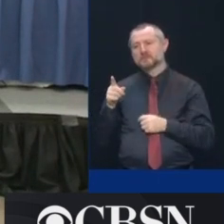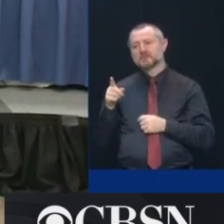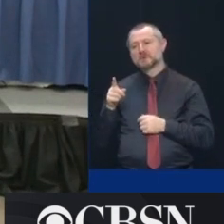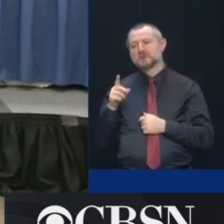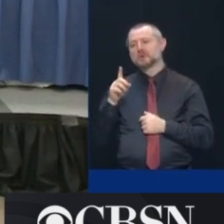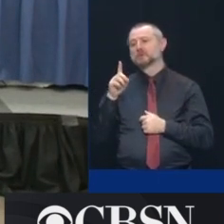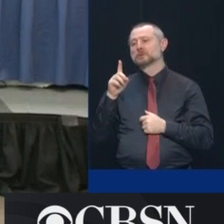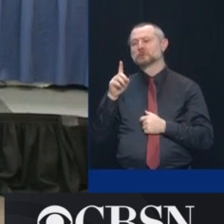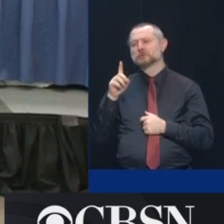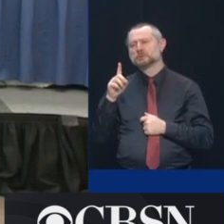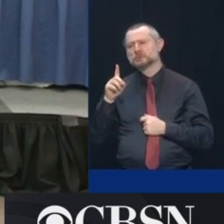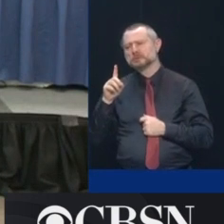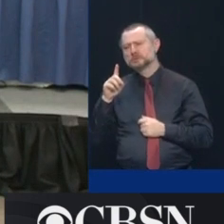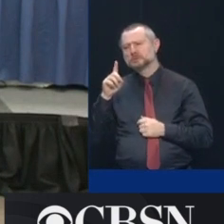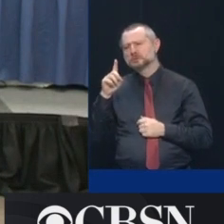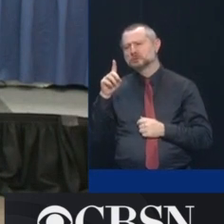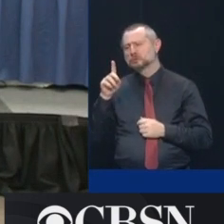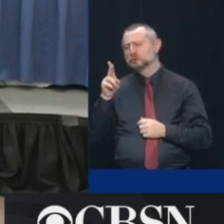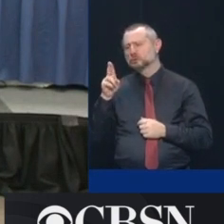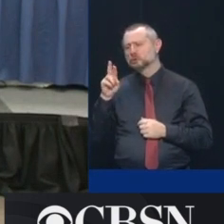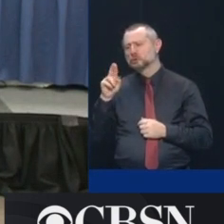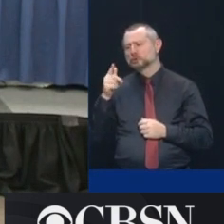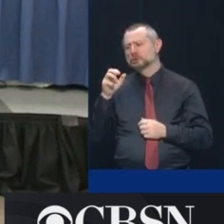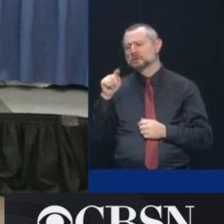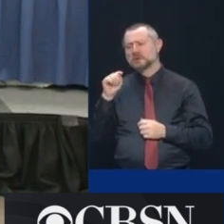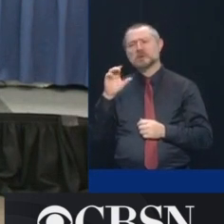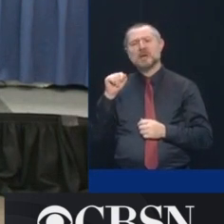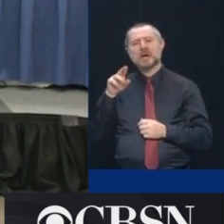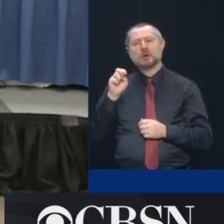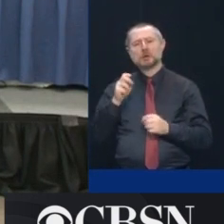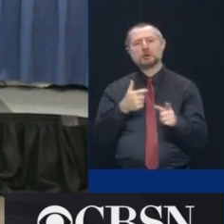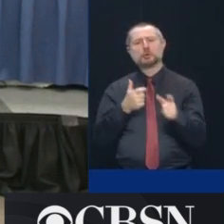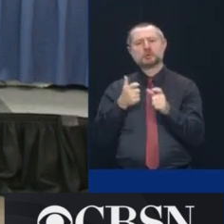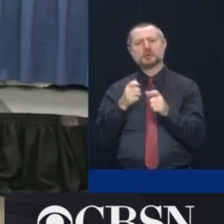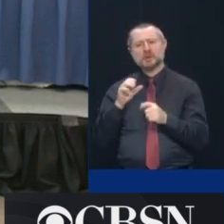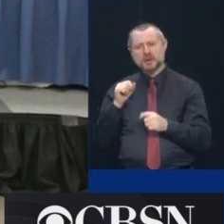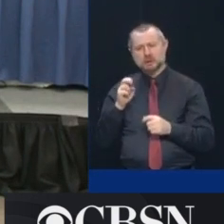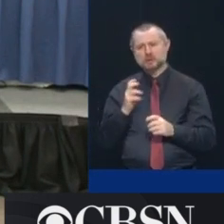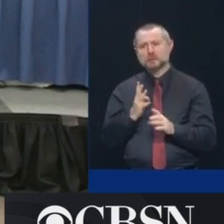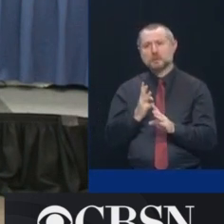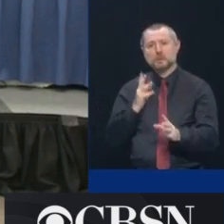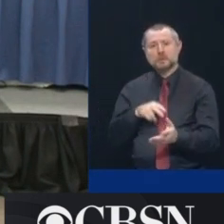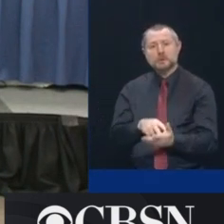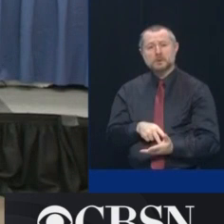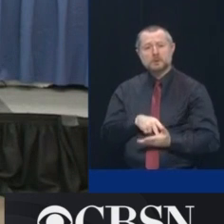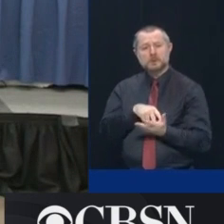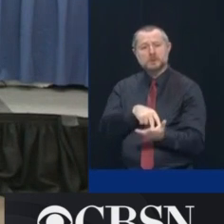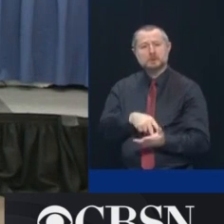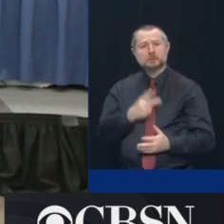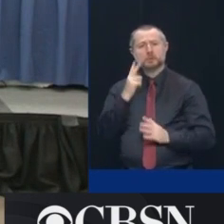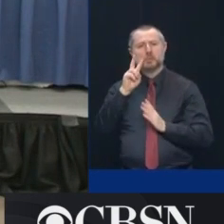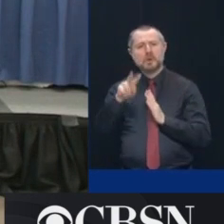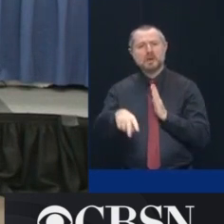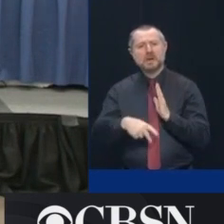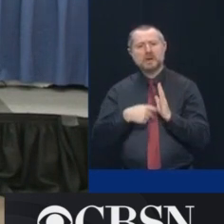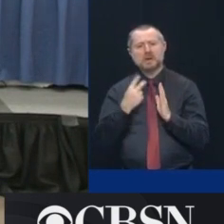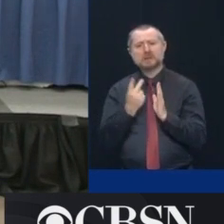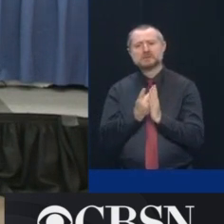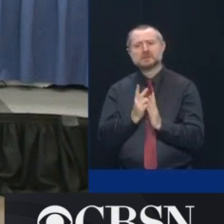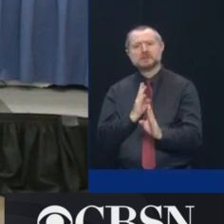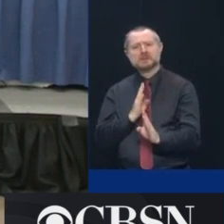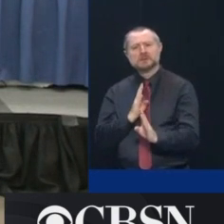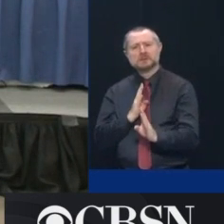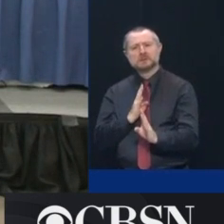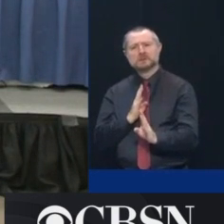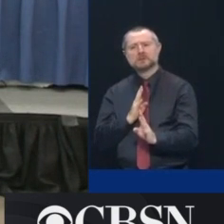whatnot, largely for COVID tests. They're telling reporters, people online, hey, I want to be safe for Thanksgiving.